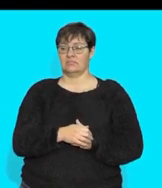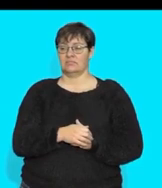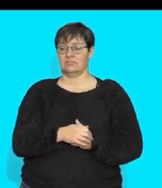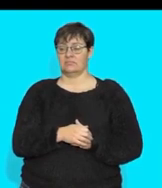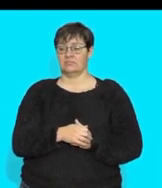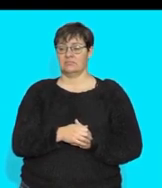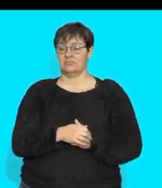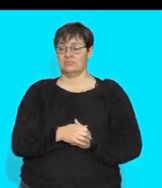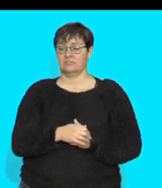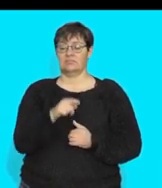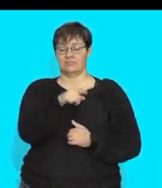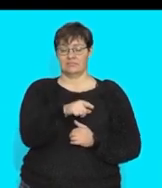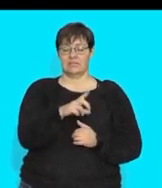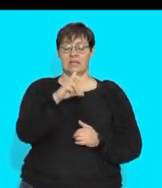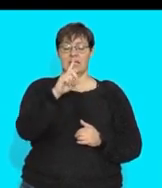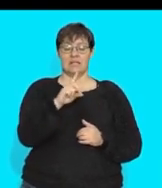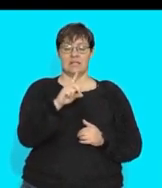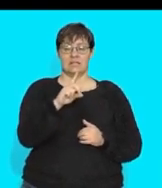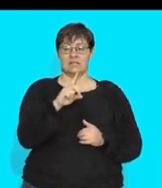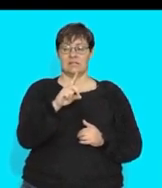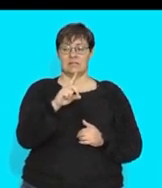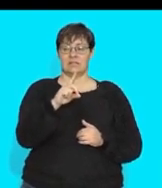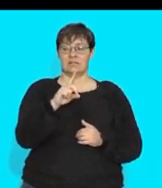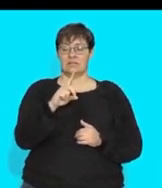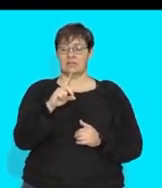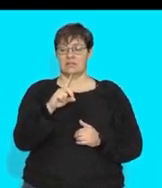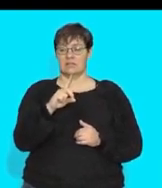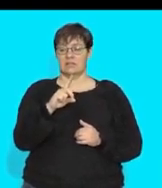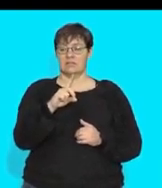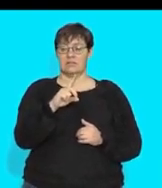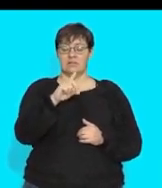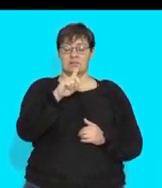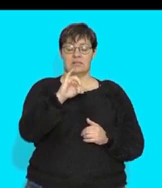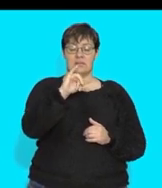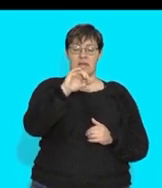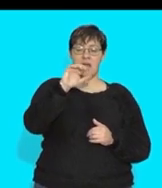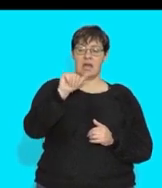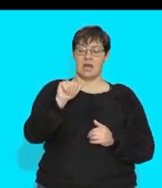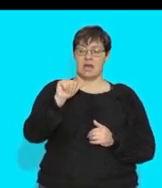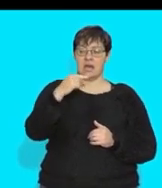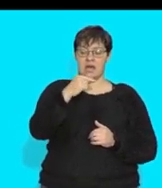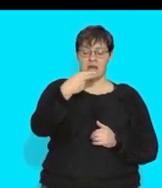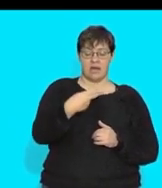my first one. That's the letter, right? The name is the diaphragm.